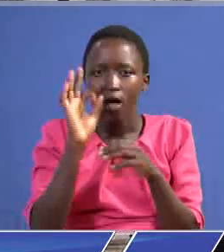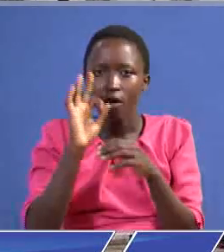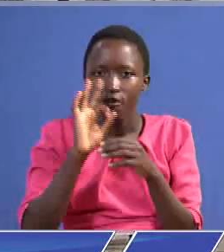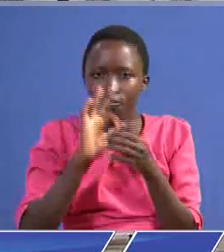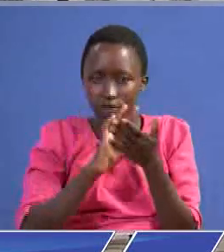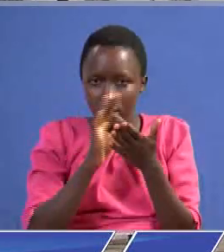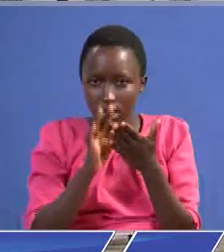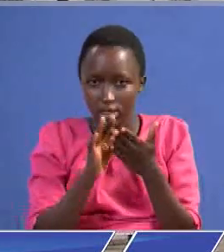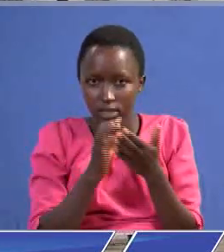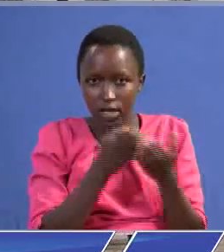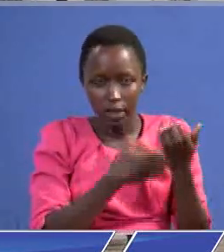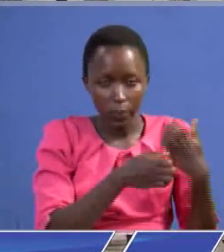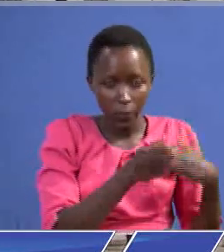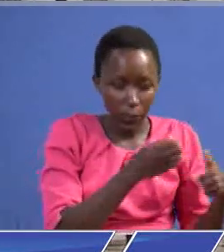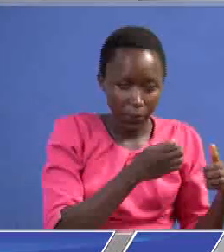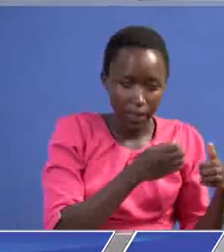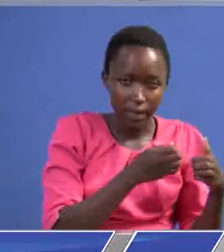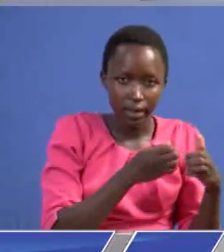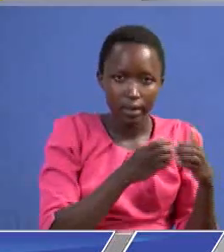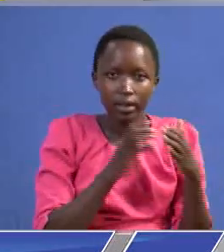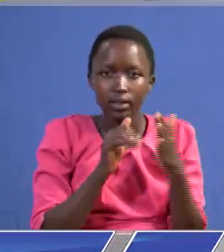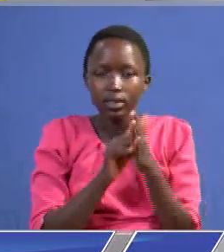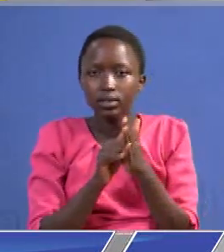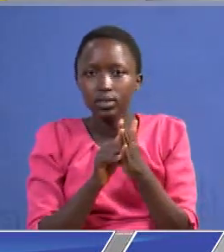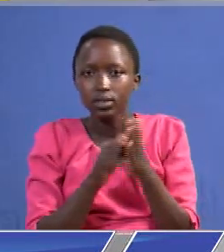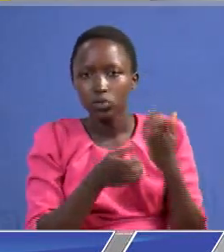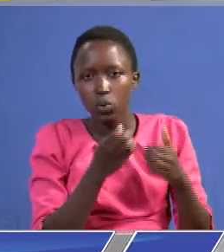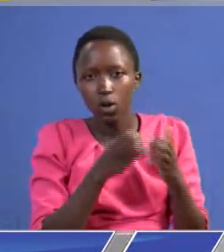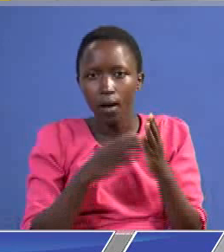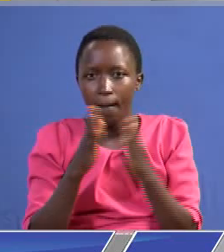docket. This as Economic Planning